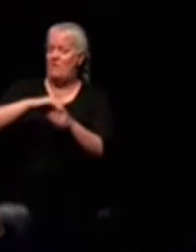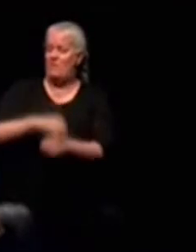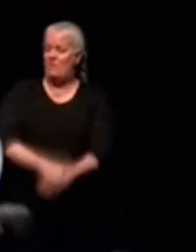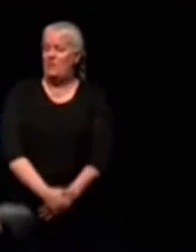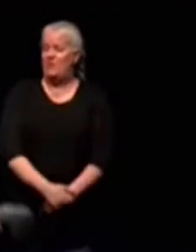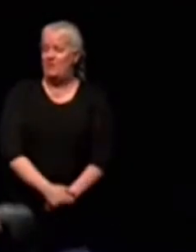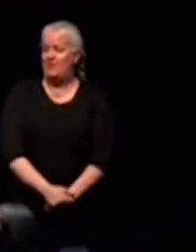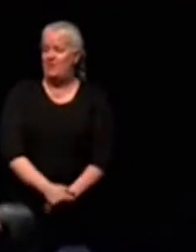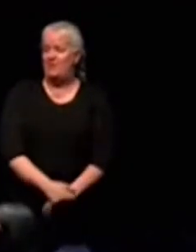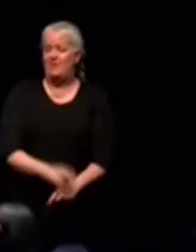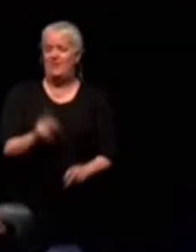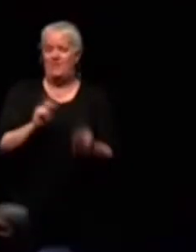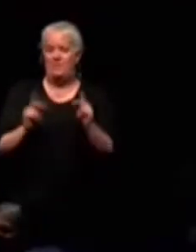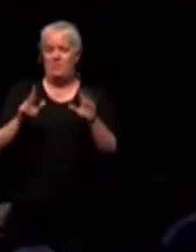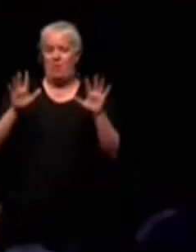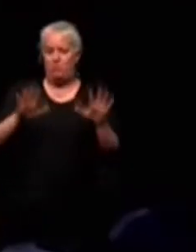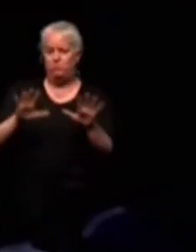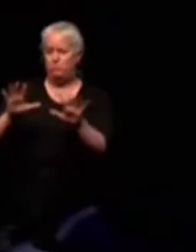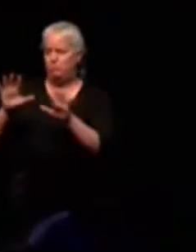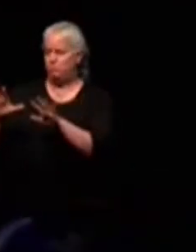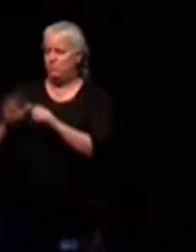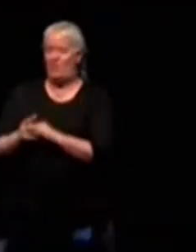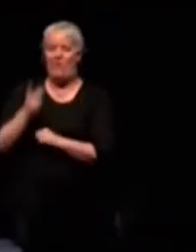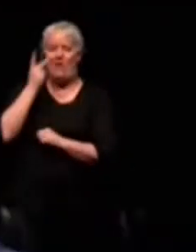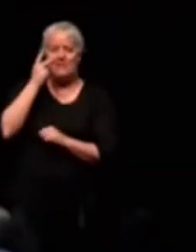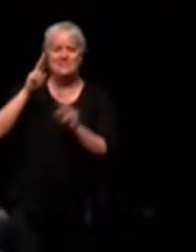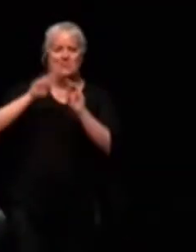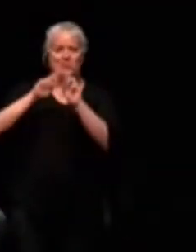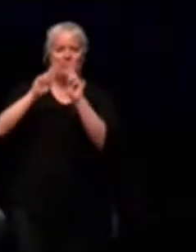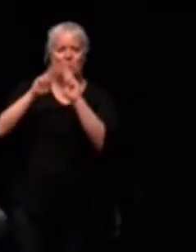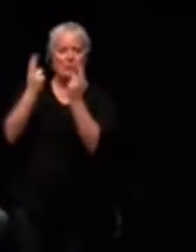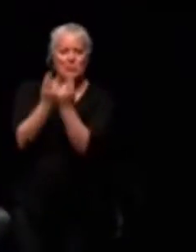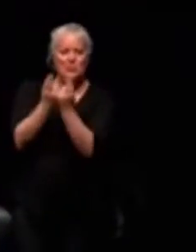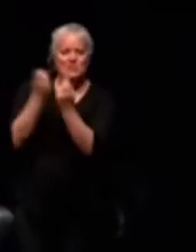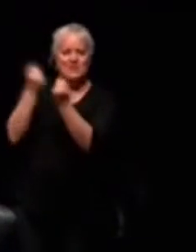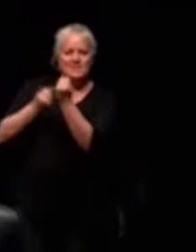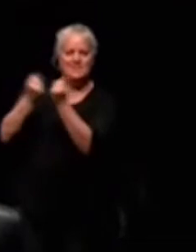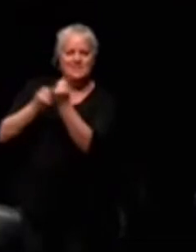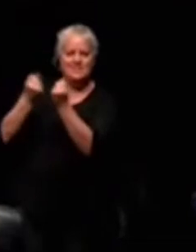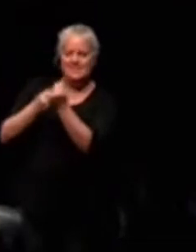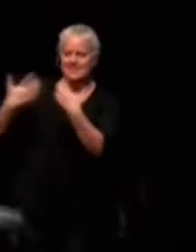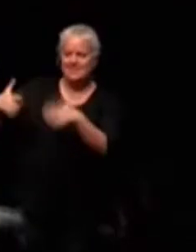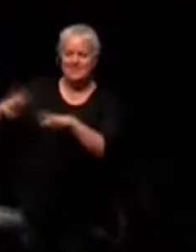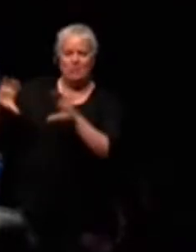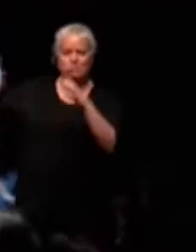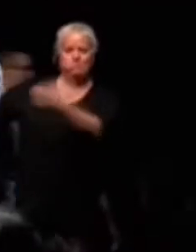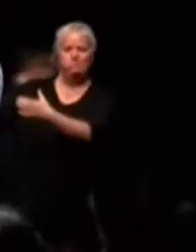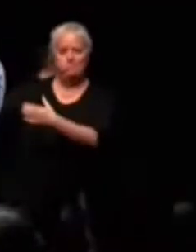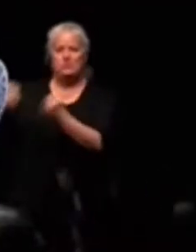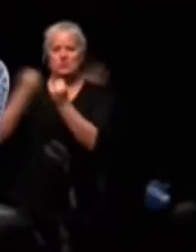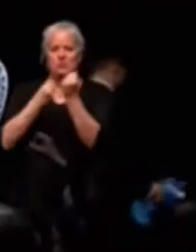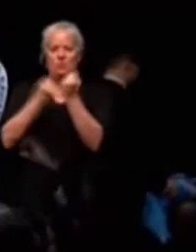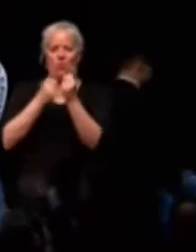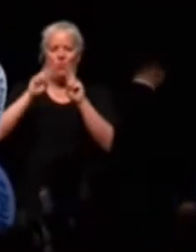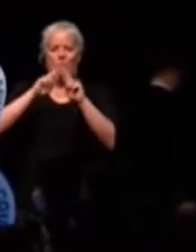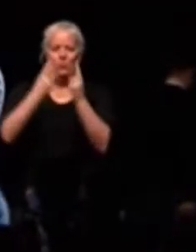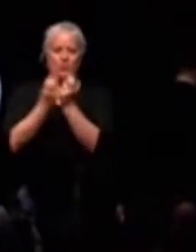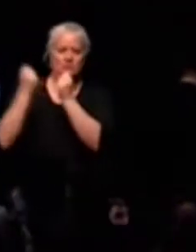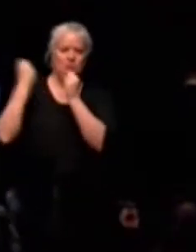see unions, labor's in the house, huh? Great, okay. Well, welcome,